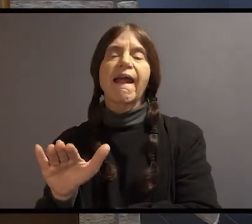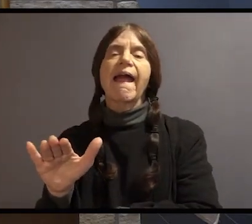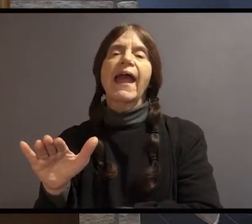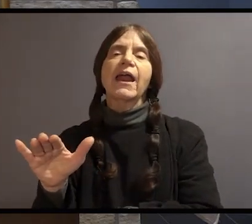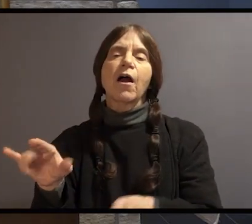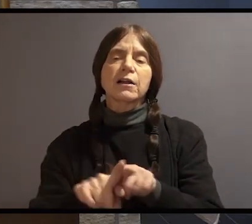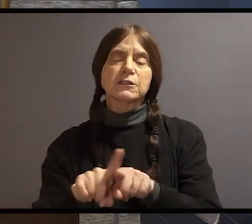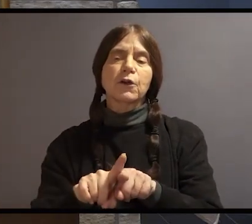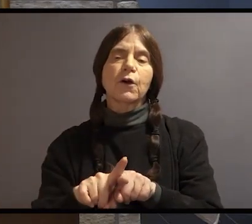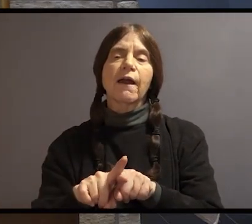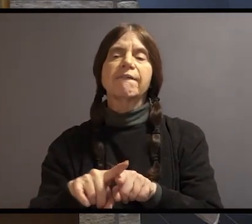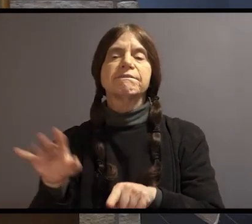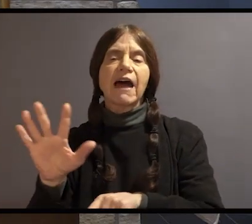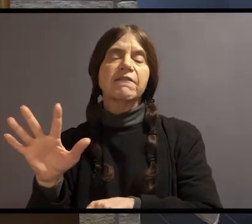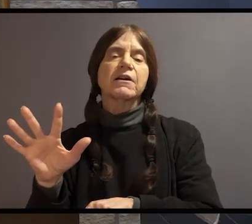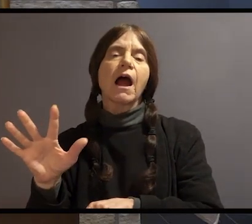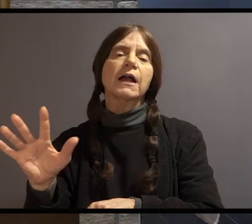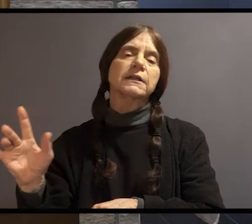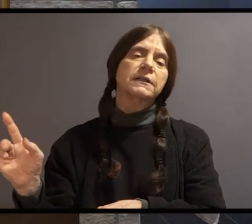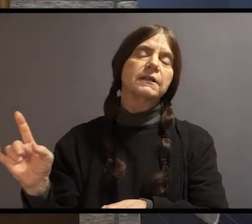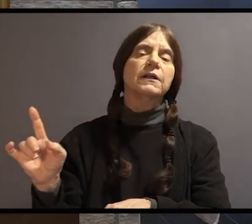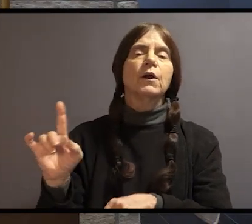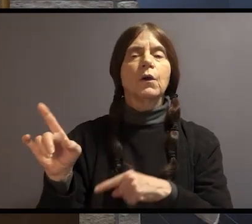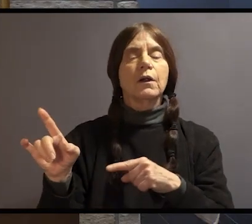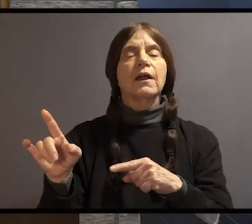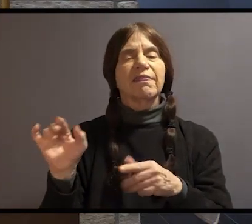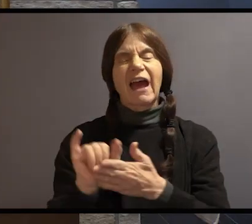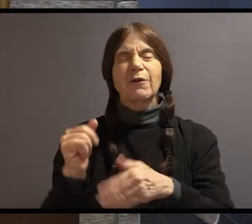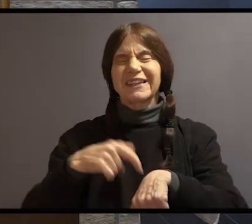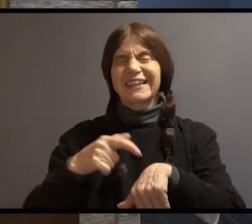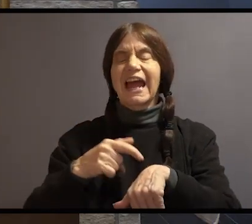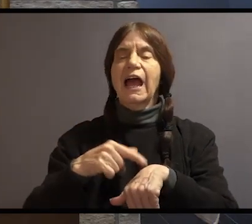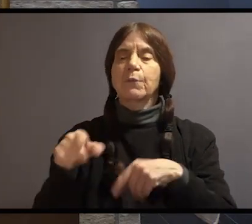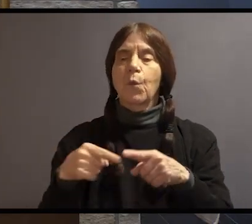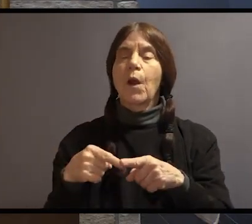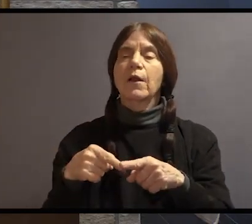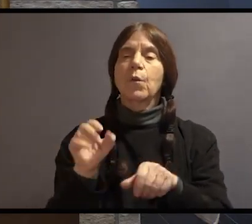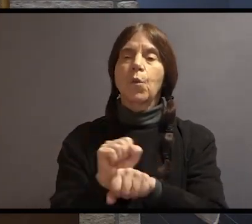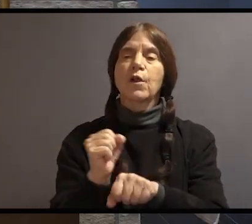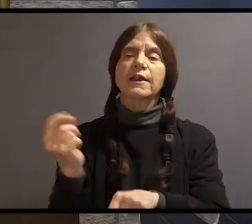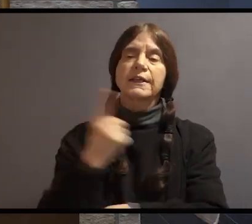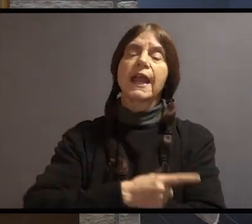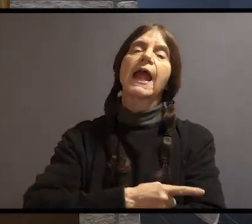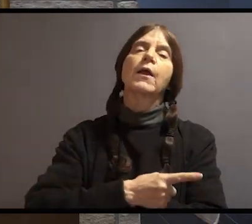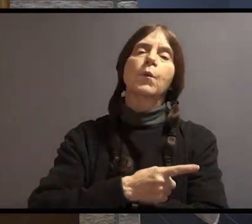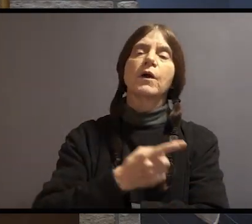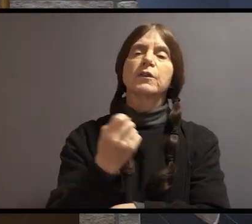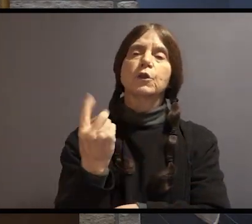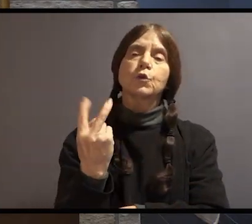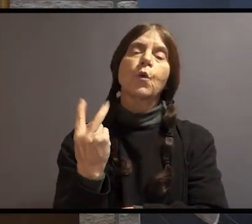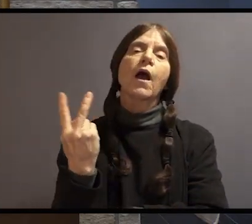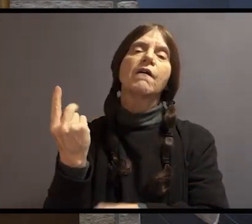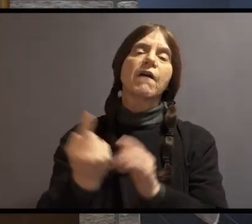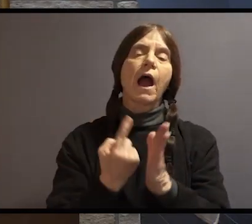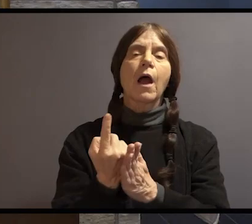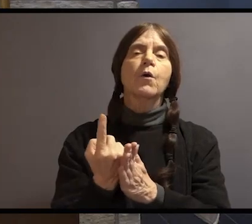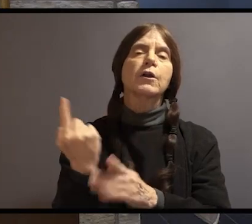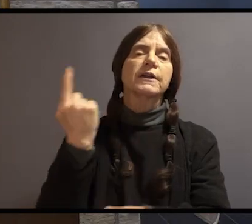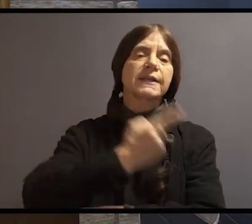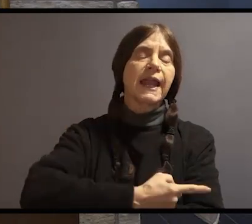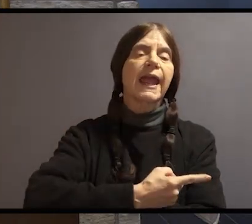hour. Back when the workday was a 12-hour day, he kept going again and again to see if more